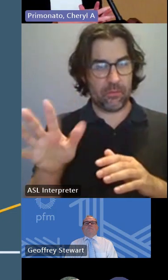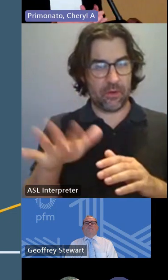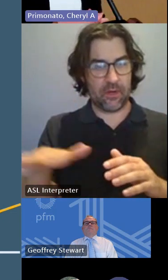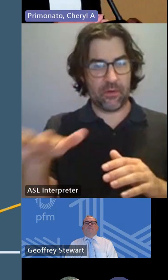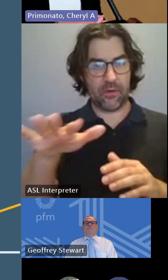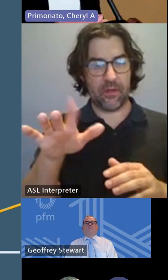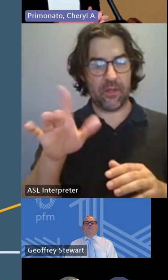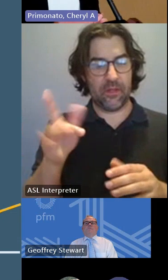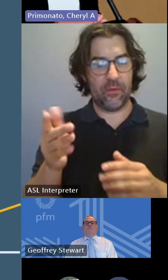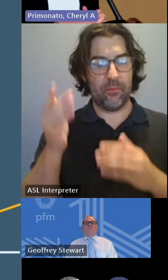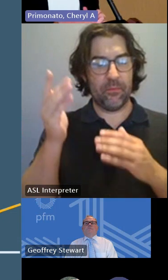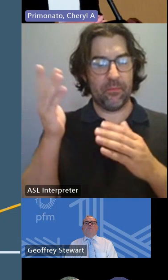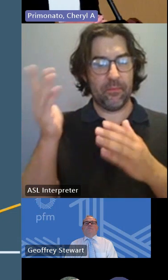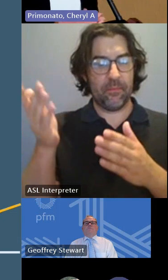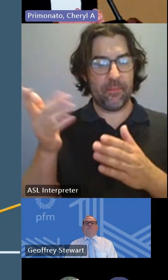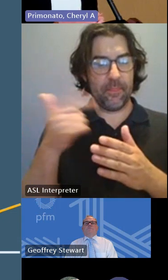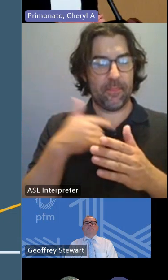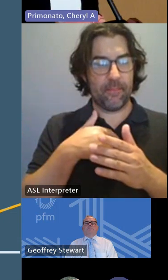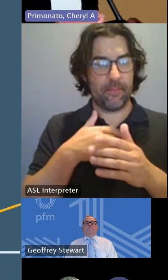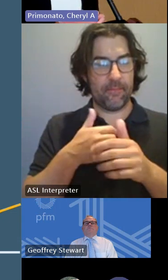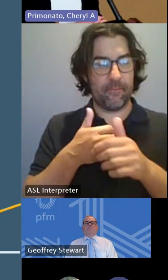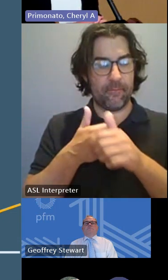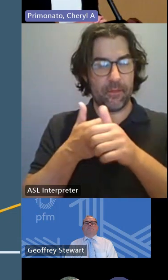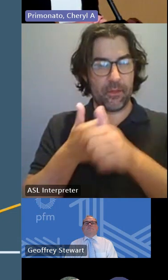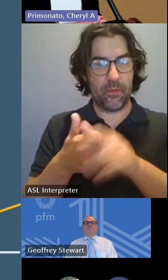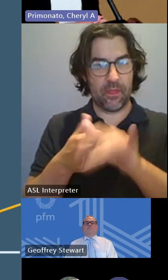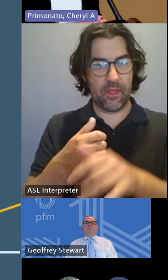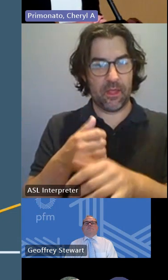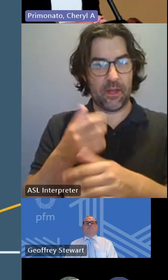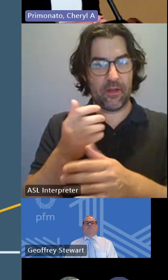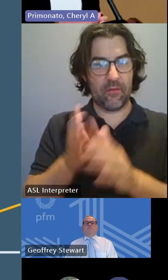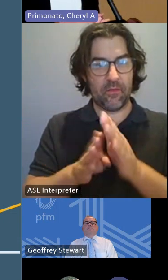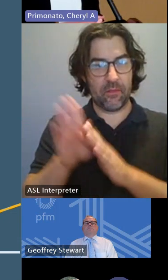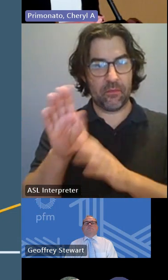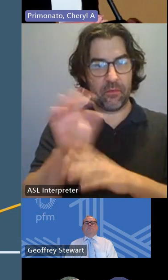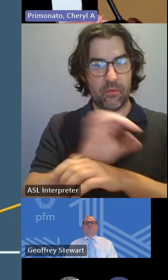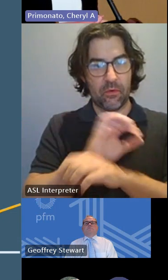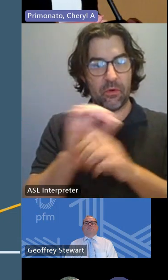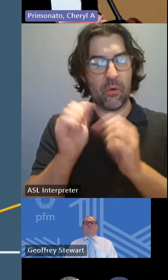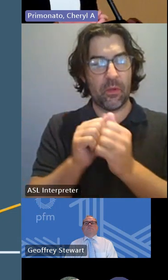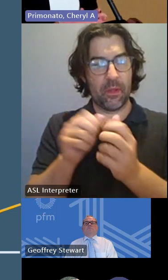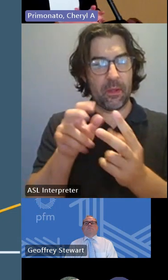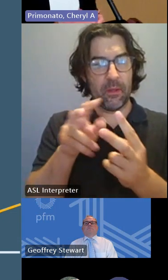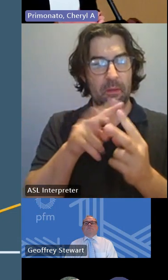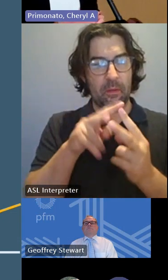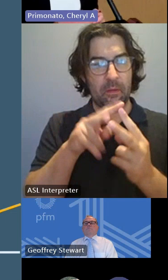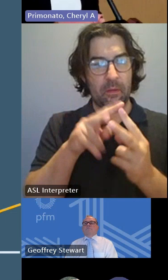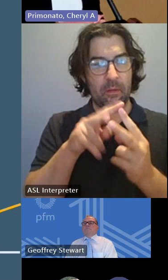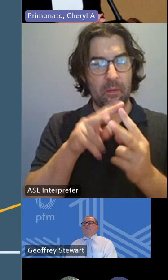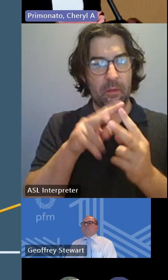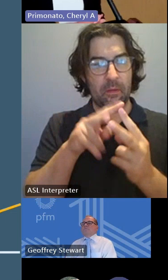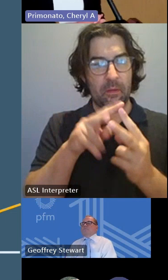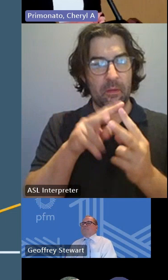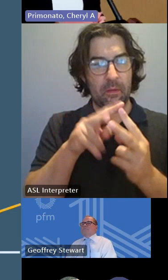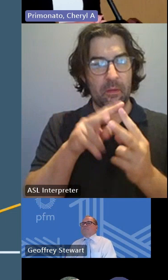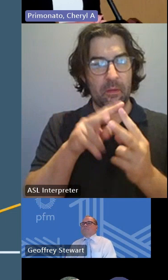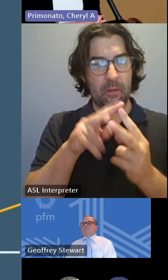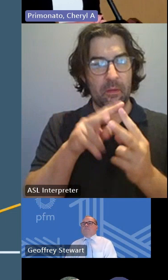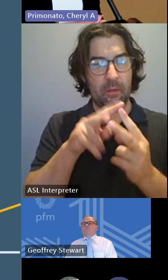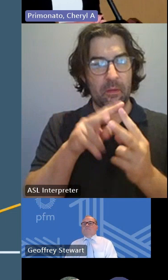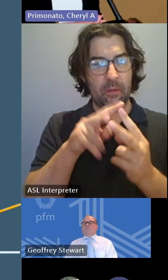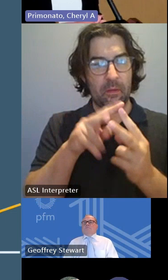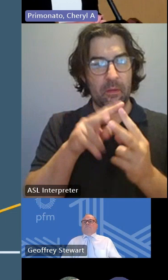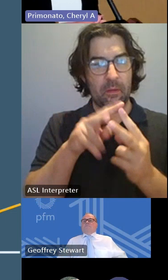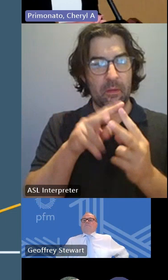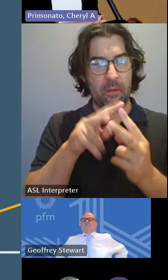plan also recommended that we pursue that joint development work with our municipal partners on ETOD, what we call equitable